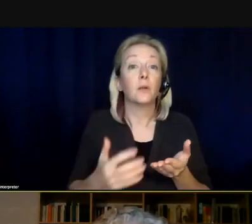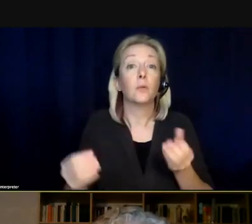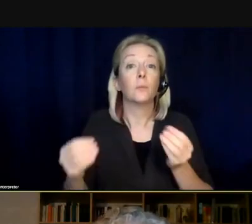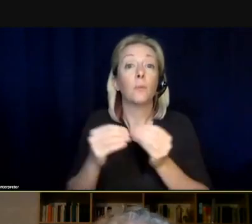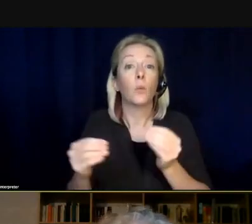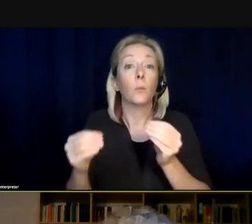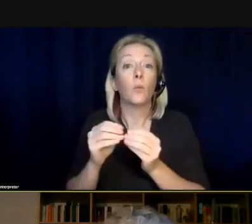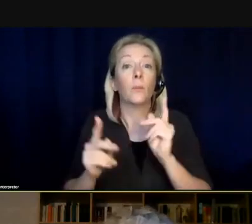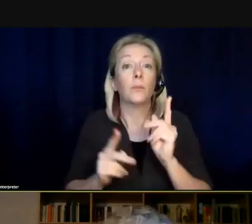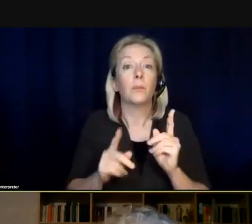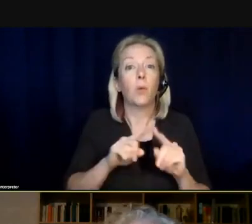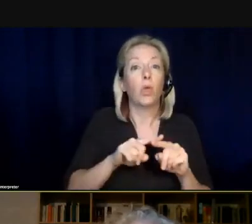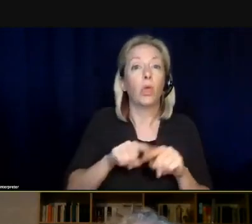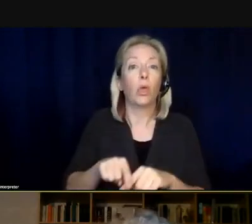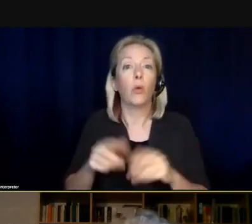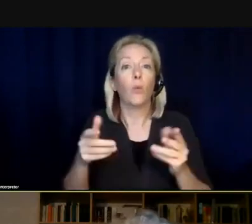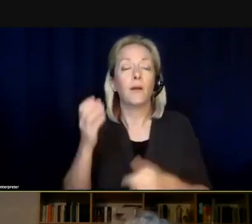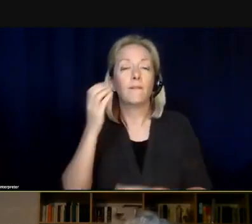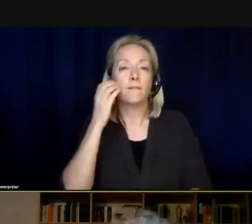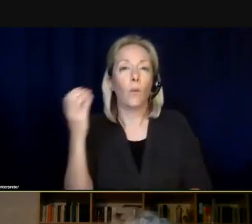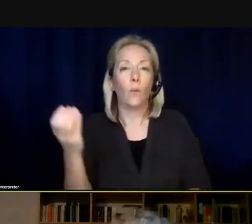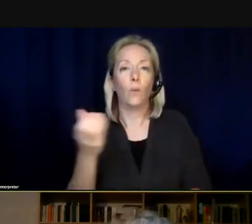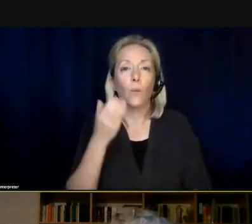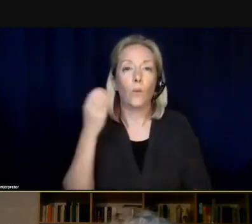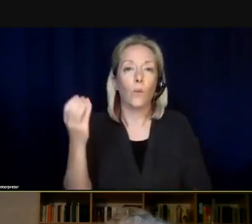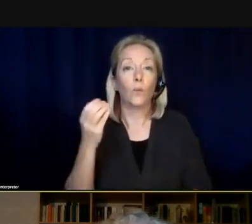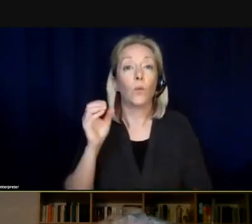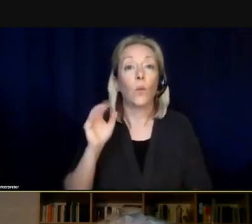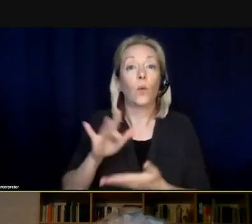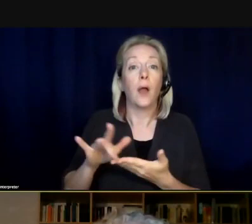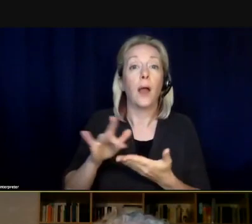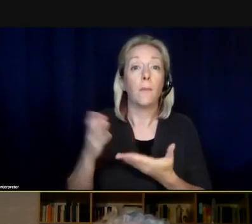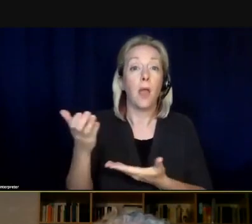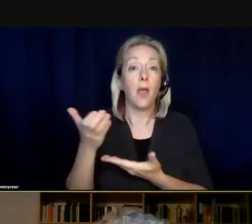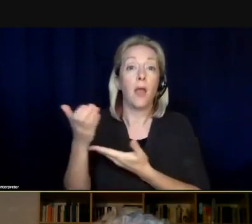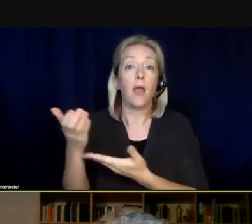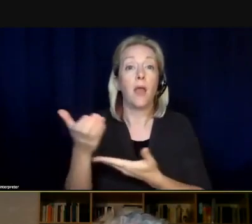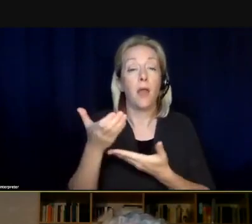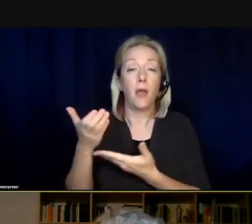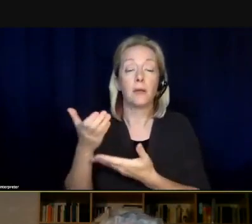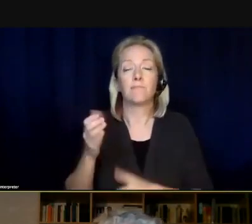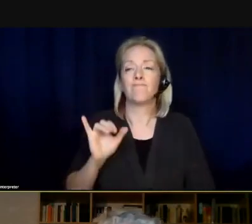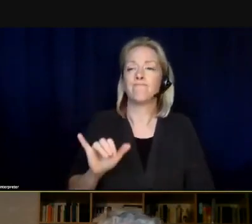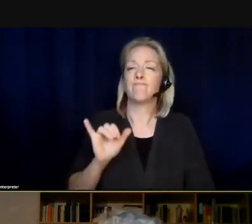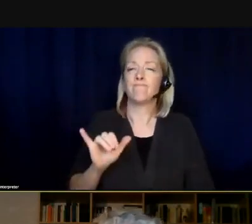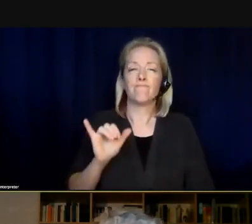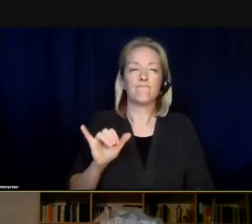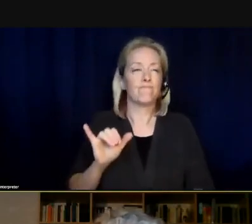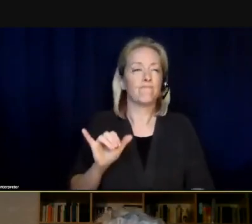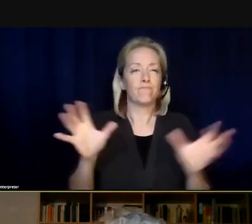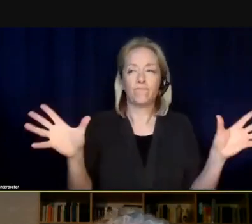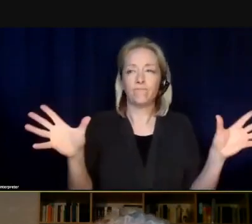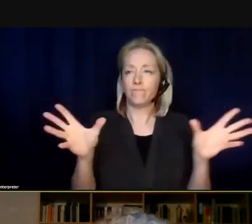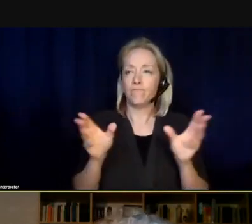So it seemed to me that the only logical thing to do would be to move all of our